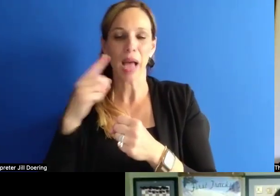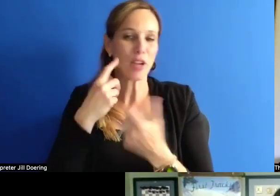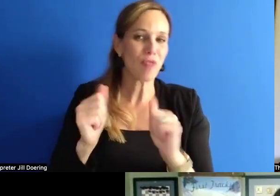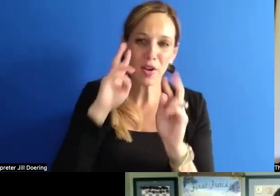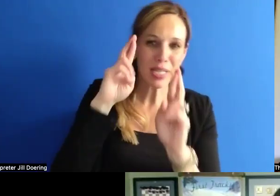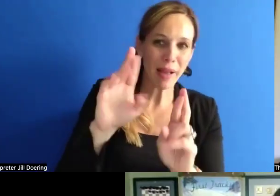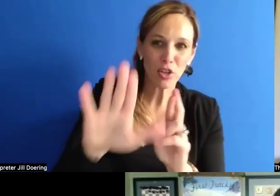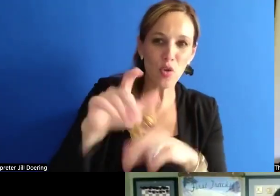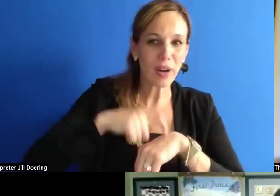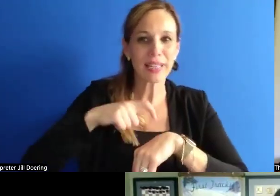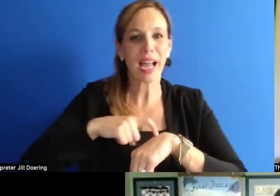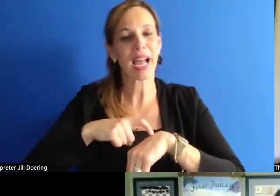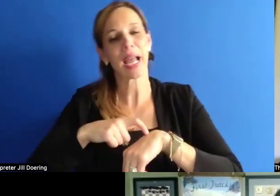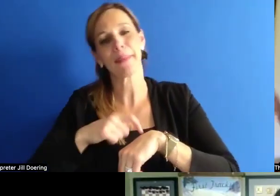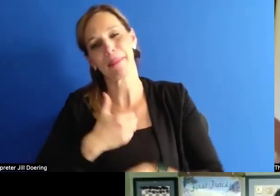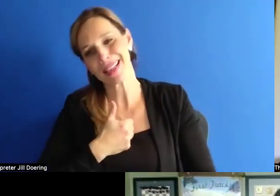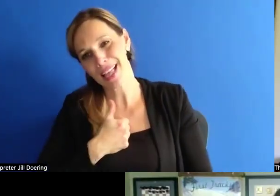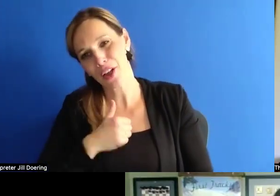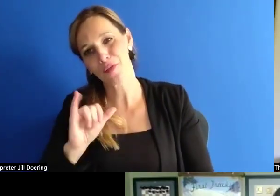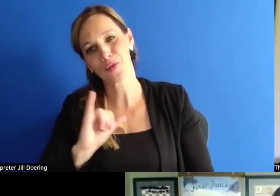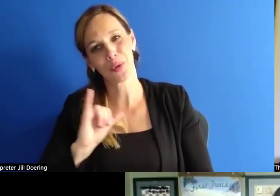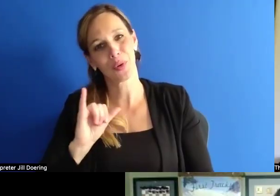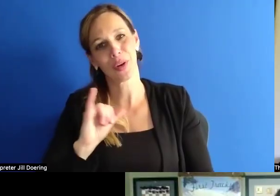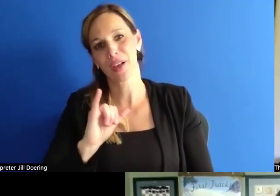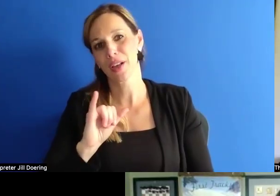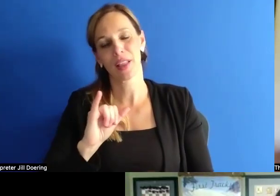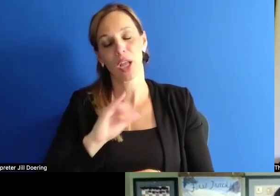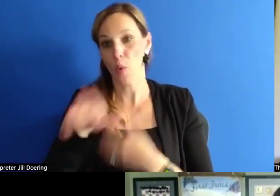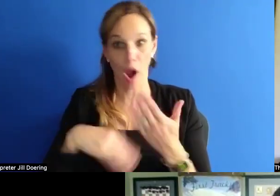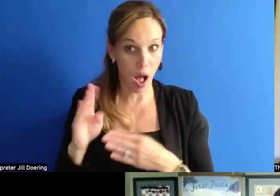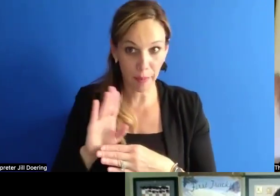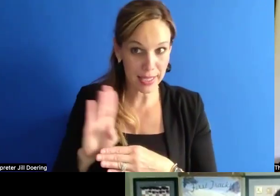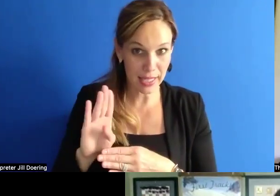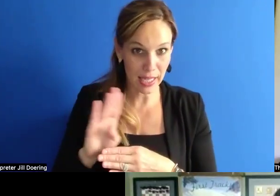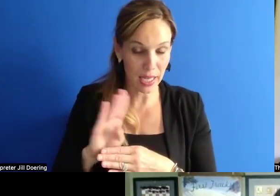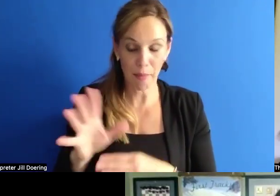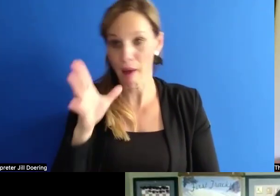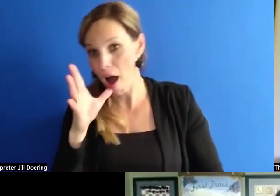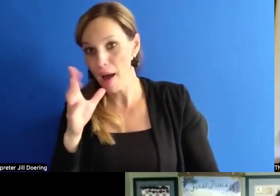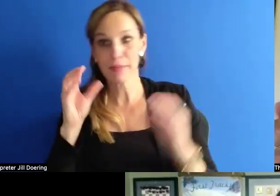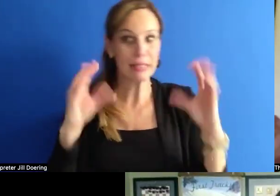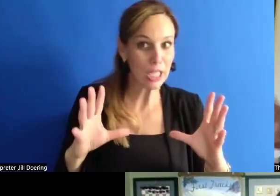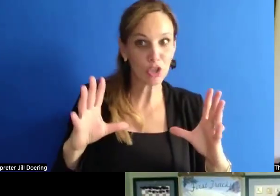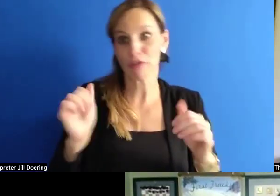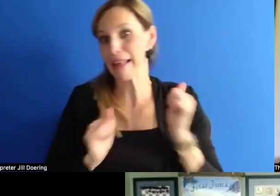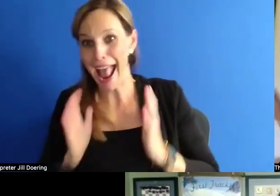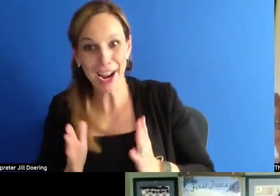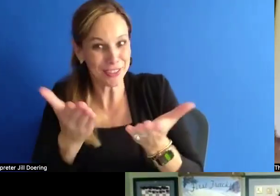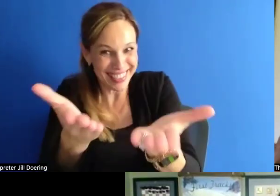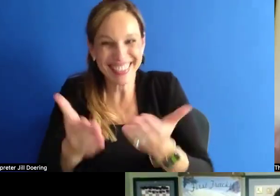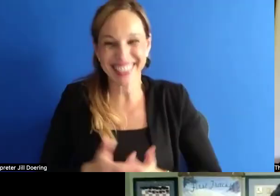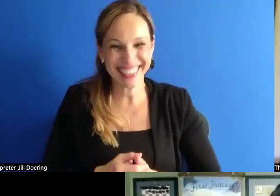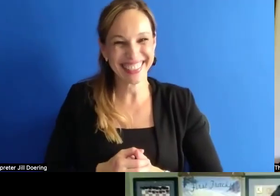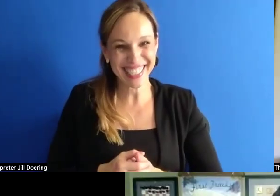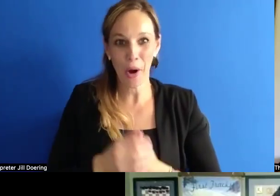time and your interpreters and myself, because we're all busy. I mean, mom, teacher, actress. We all have